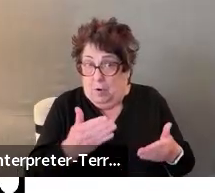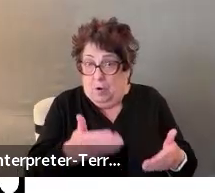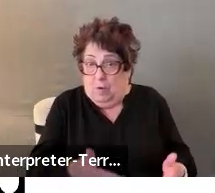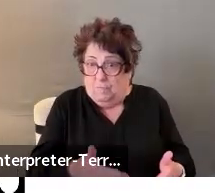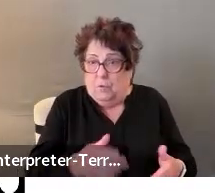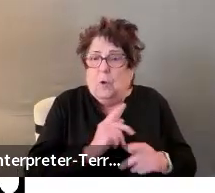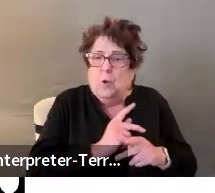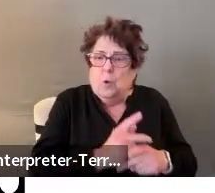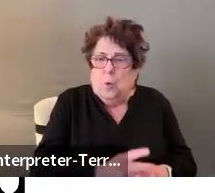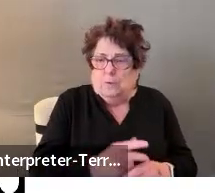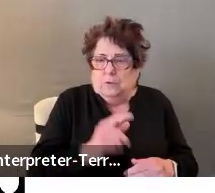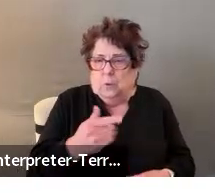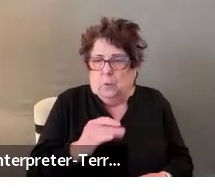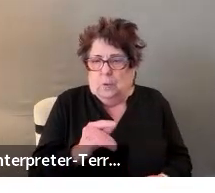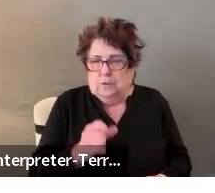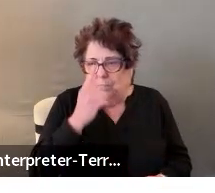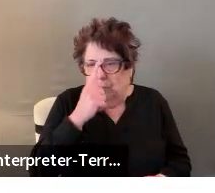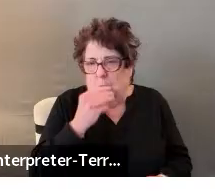and AT.